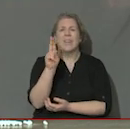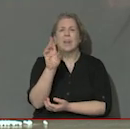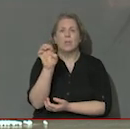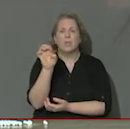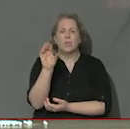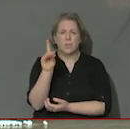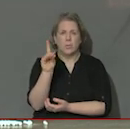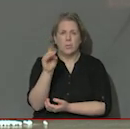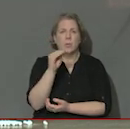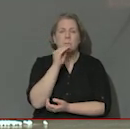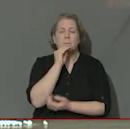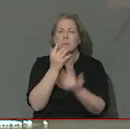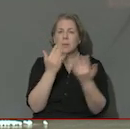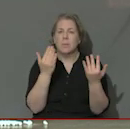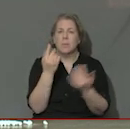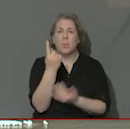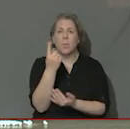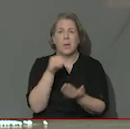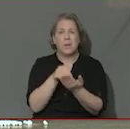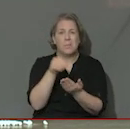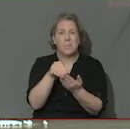1,536,